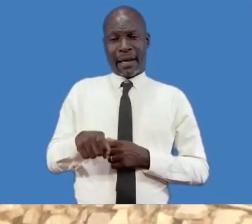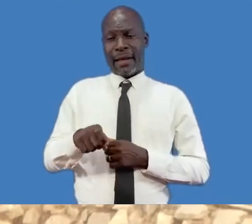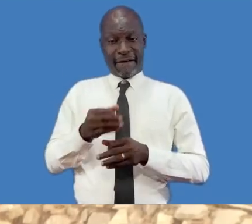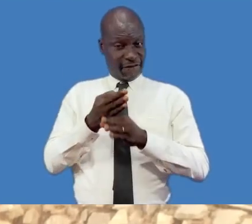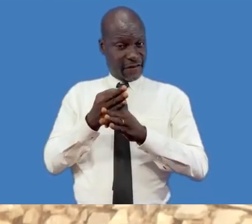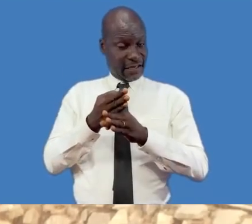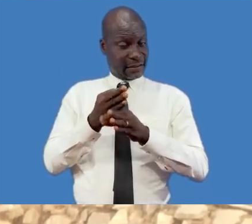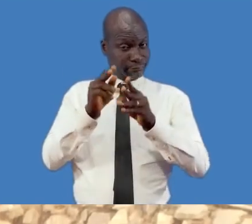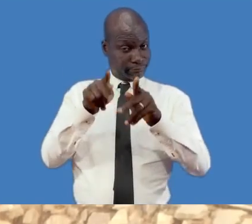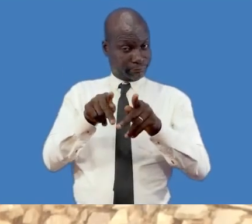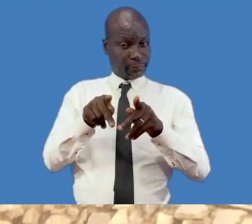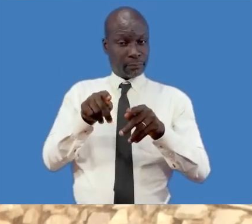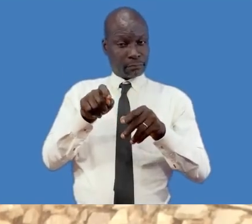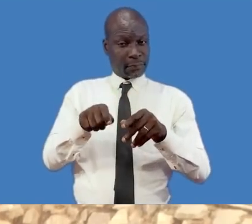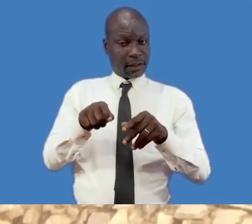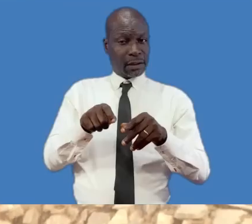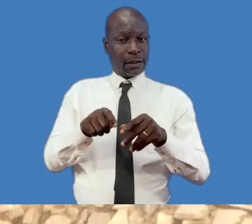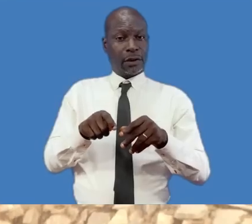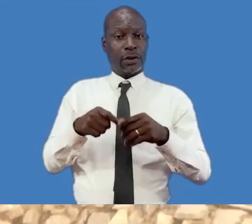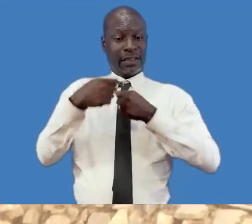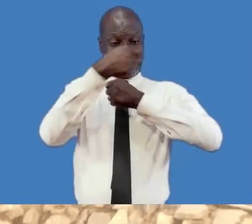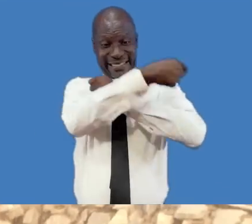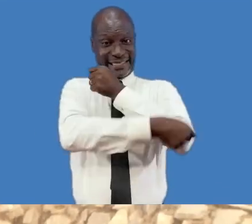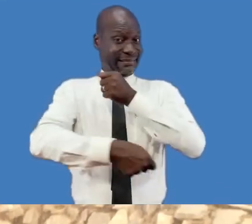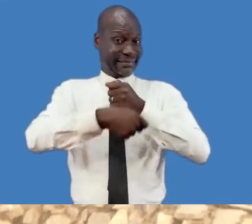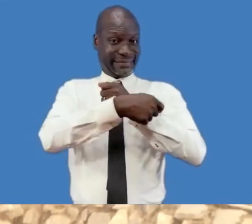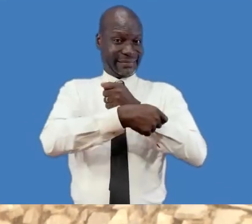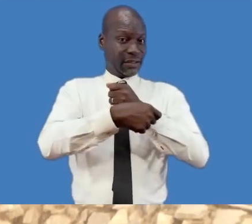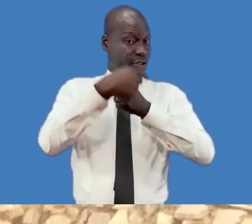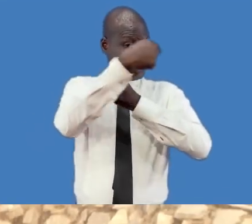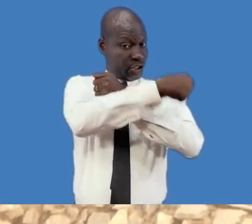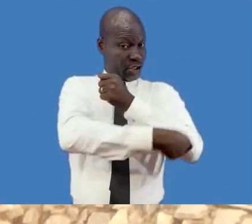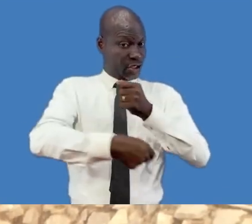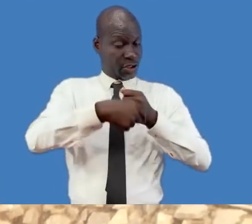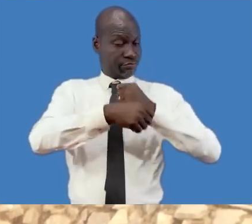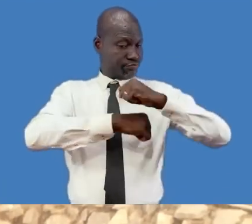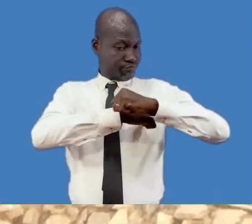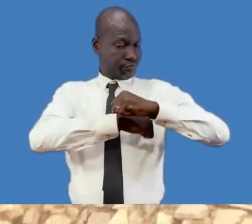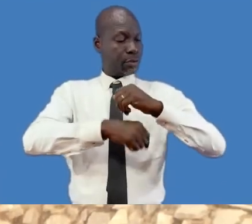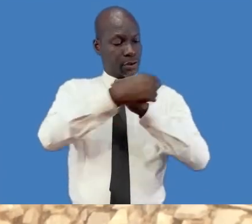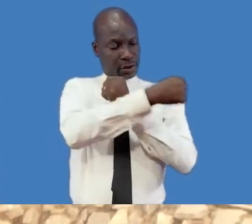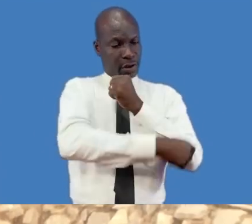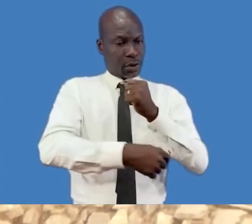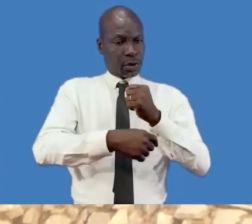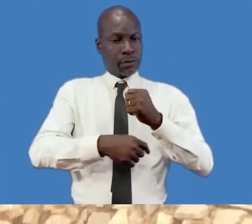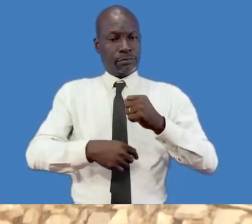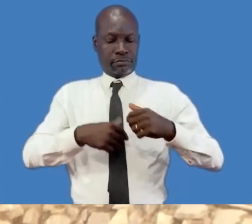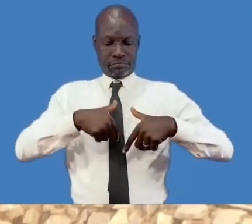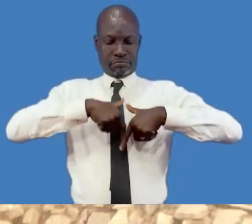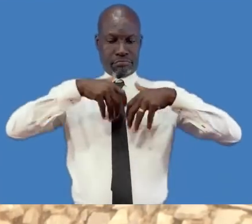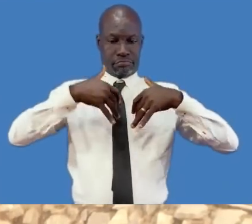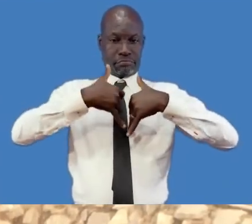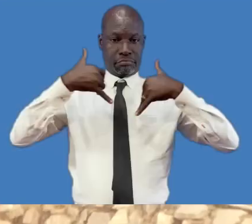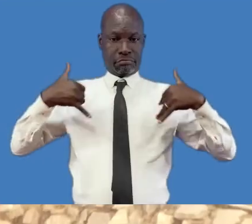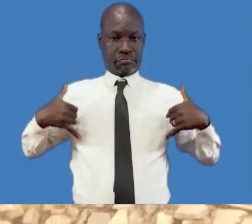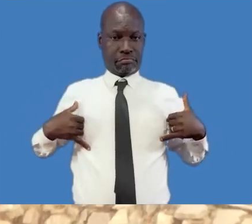a wofa biribi a wɔfɛ no shield shield a wode ɛkata wo koko ha na